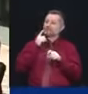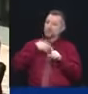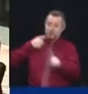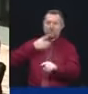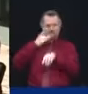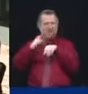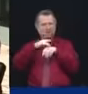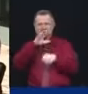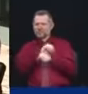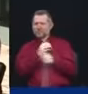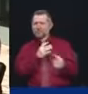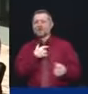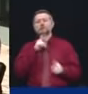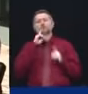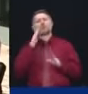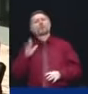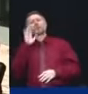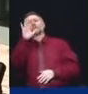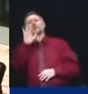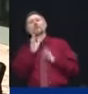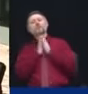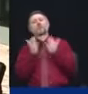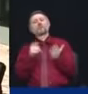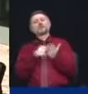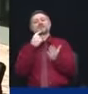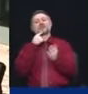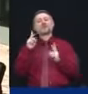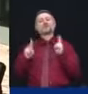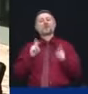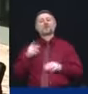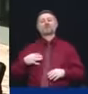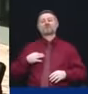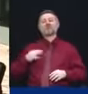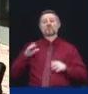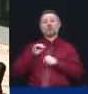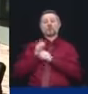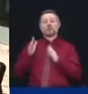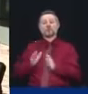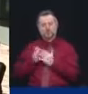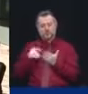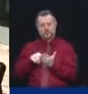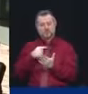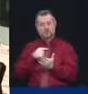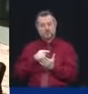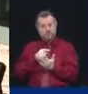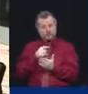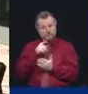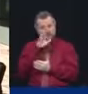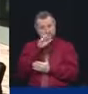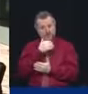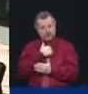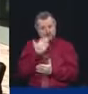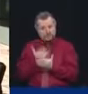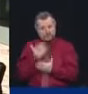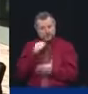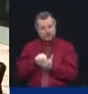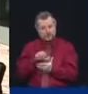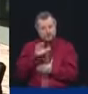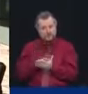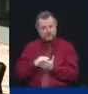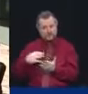book, you say that people in your staff volunteered to work on this book. Can you provide any documentation of that